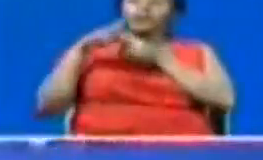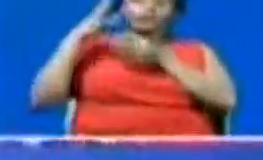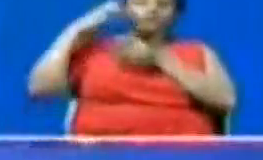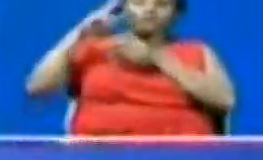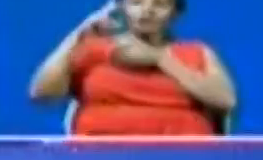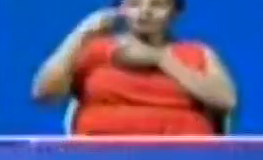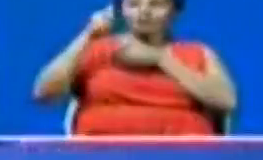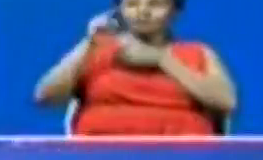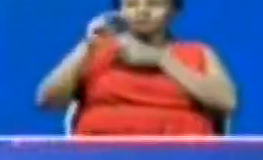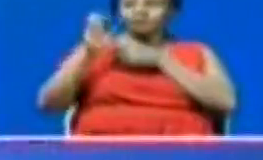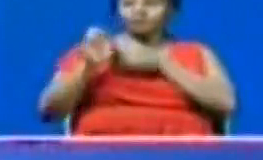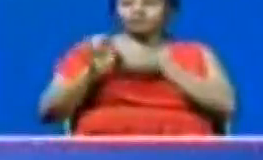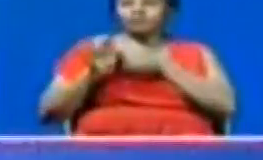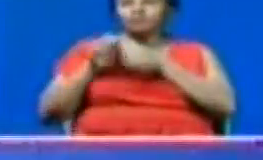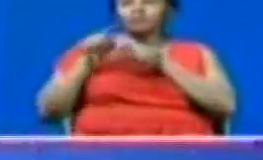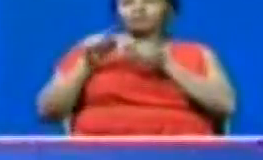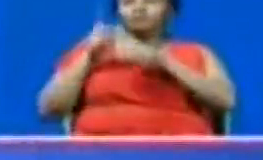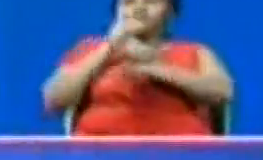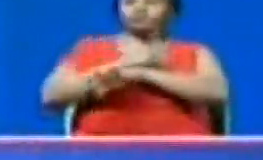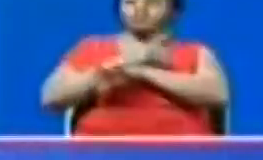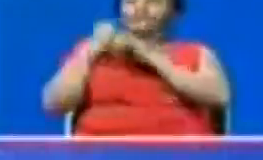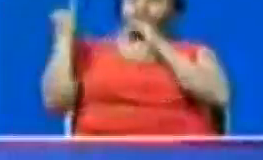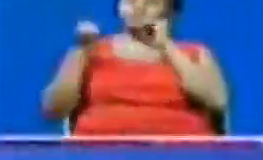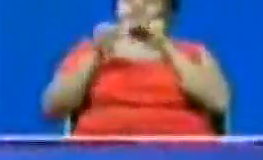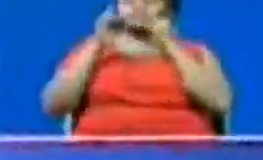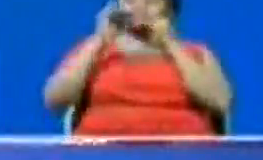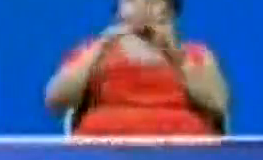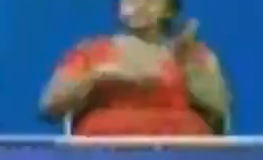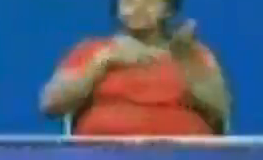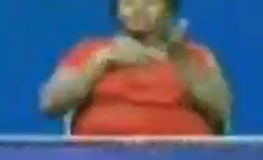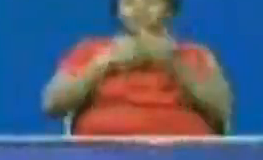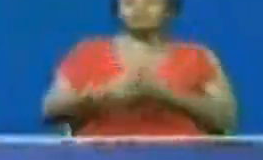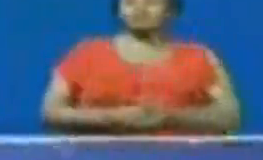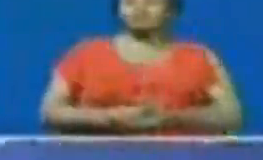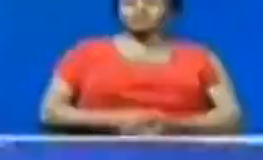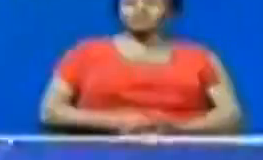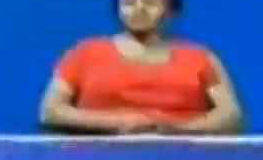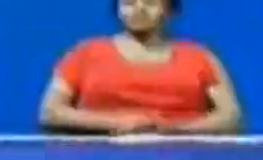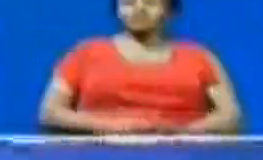Kakamega Senator Bonnie Halwale, who on this day invited a special guest.